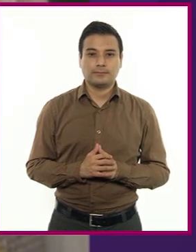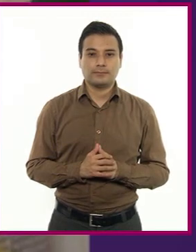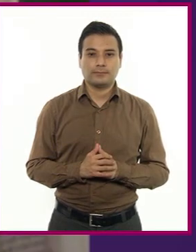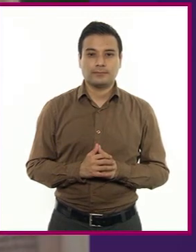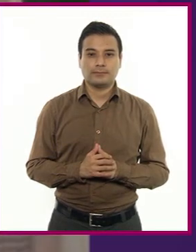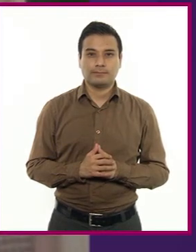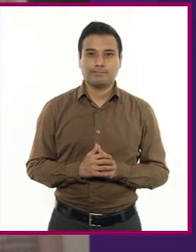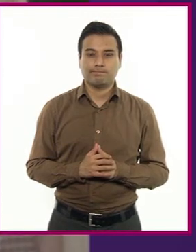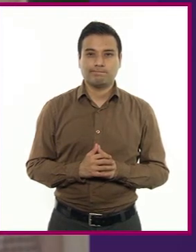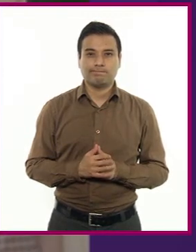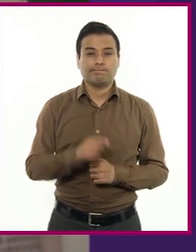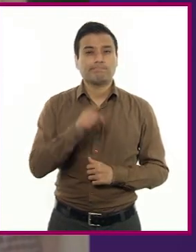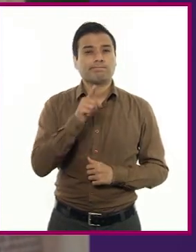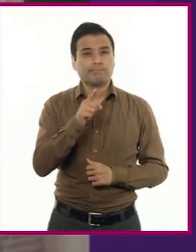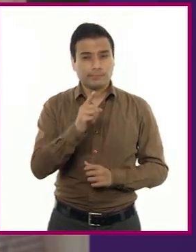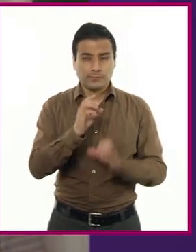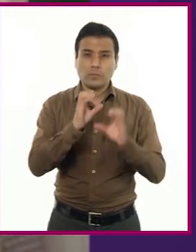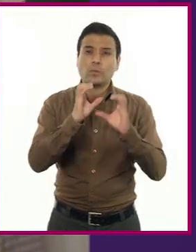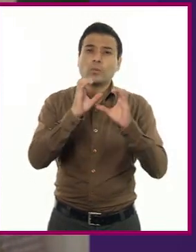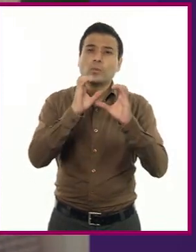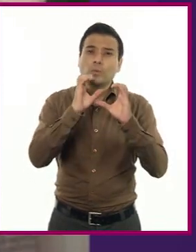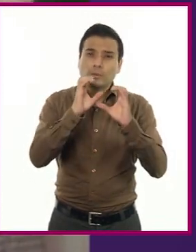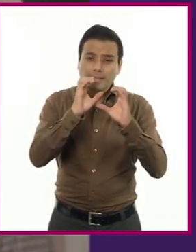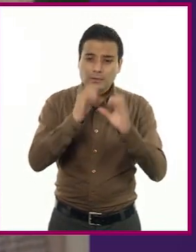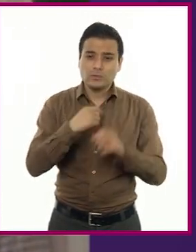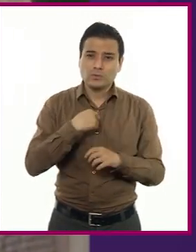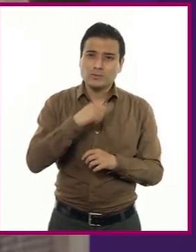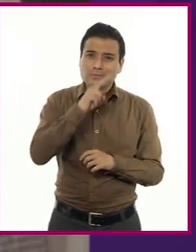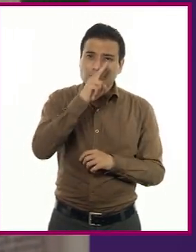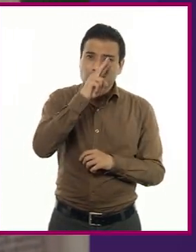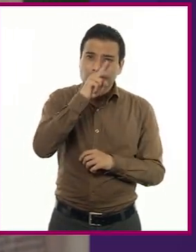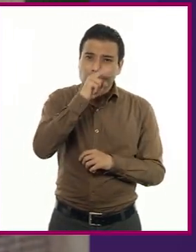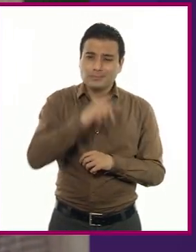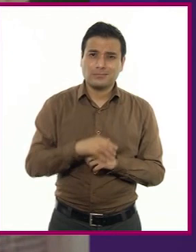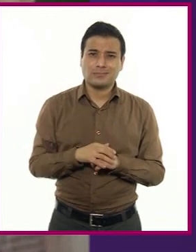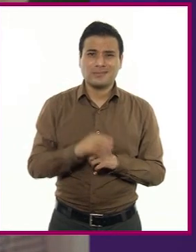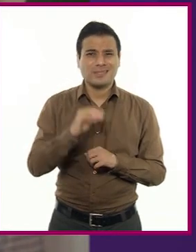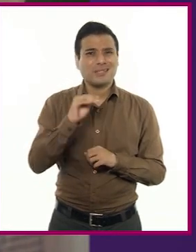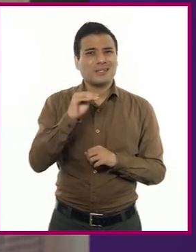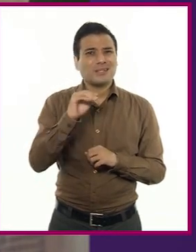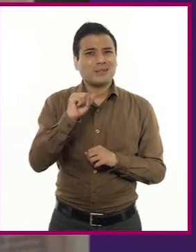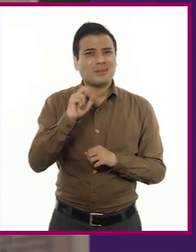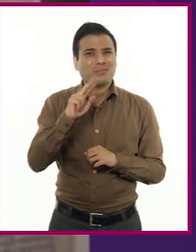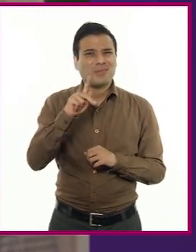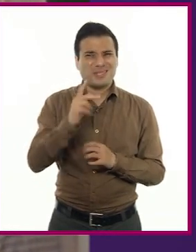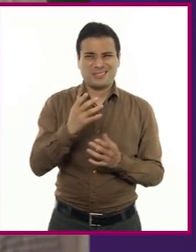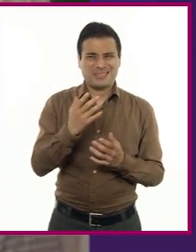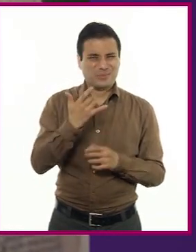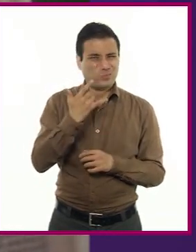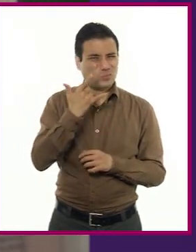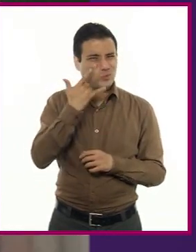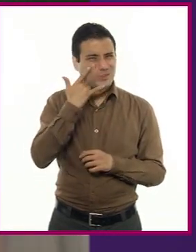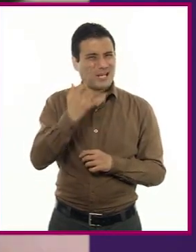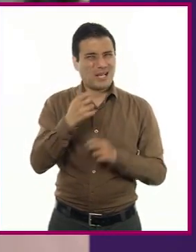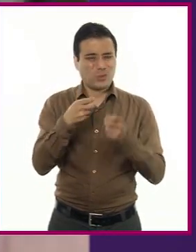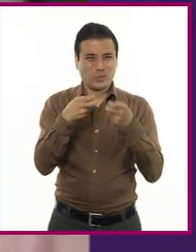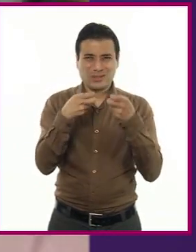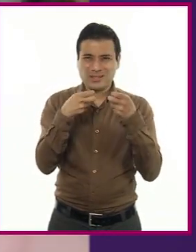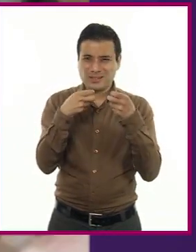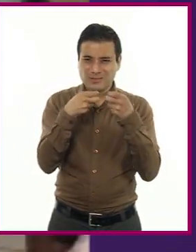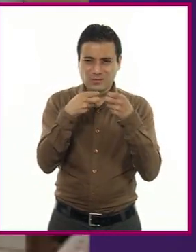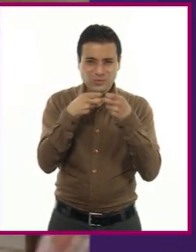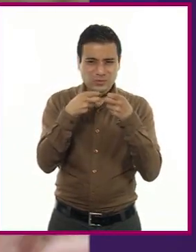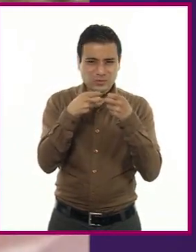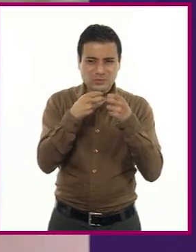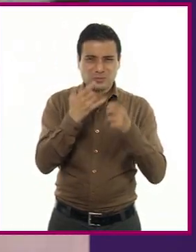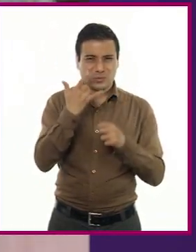Dizzy, you will be careful, won't you? I'm a little bit worried about Mark. He's very nervous. He was very nervous when he left